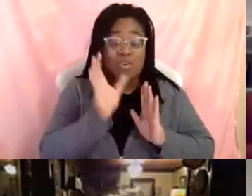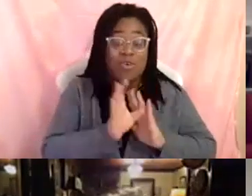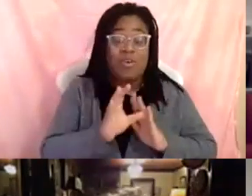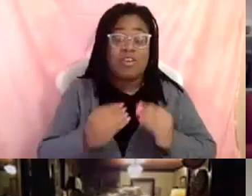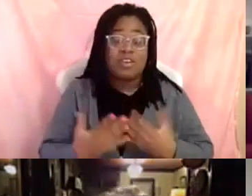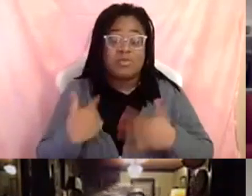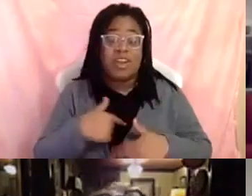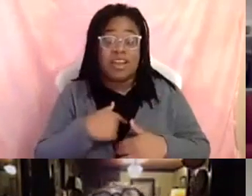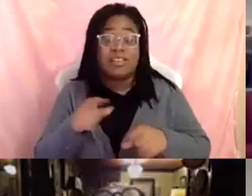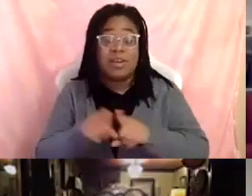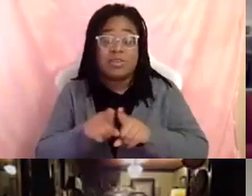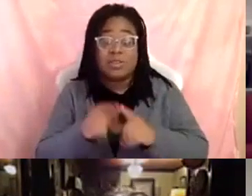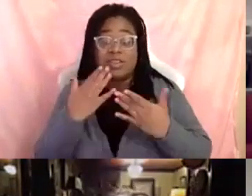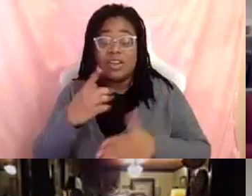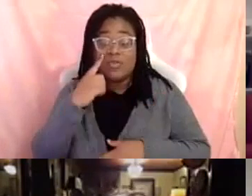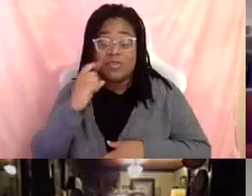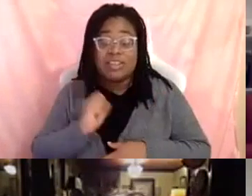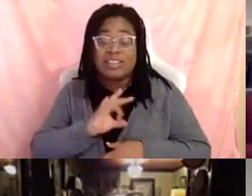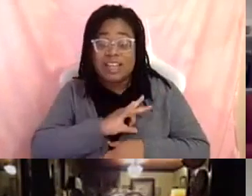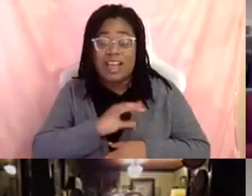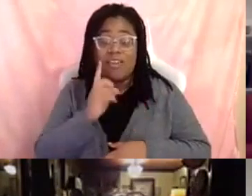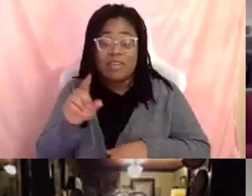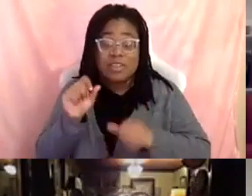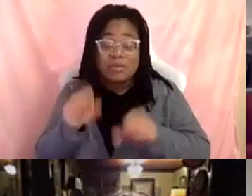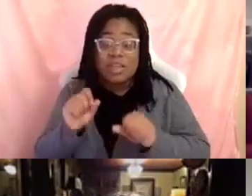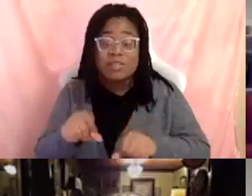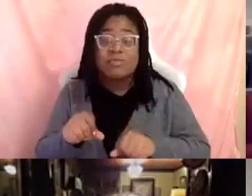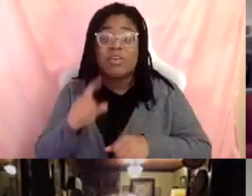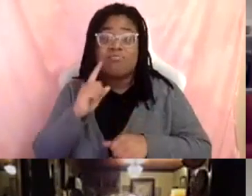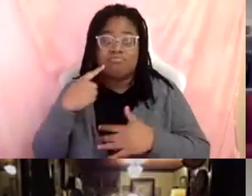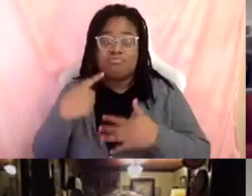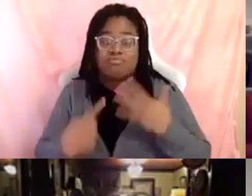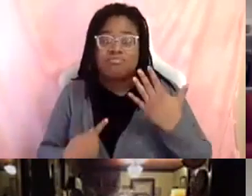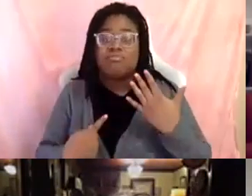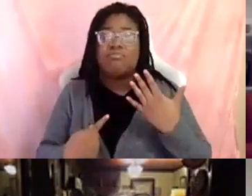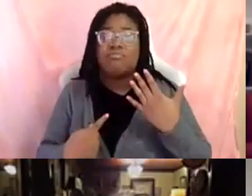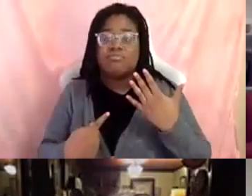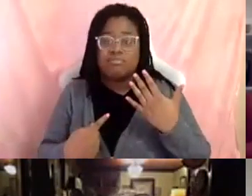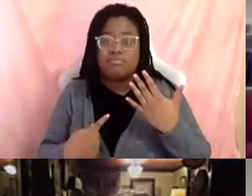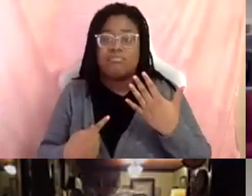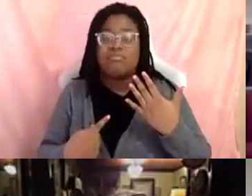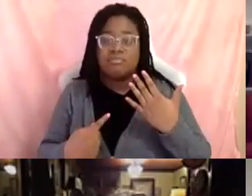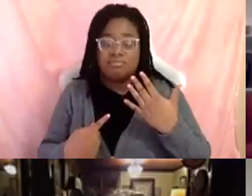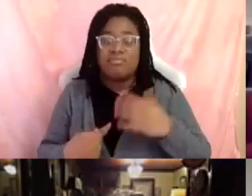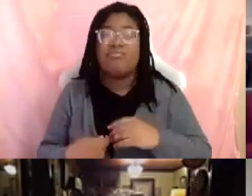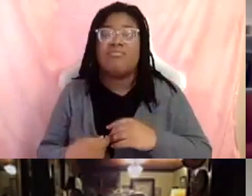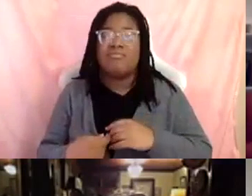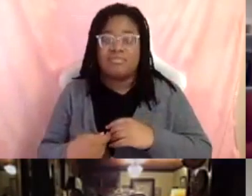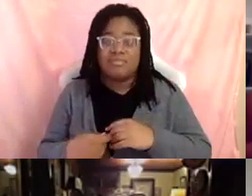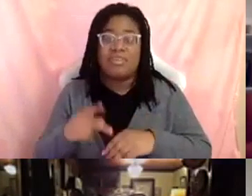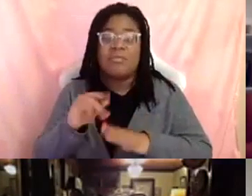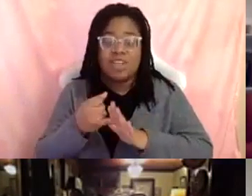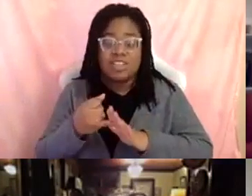program possible. The MoMA AV team, Jeff and Hunter, the curatorial team of Thelma Golden and Legacy Russell, the project